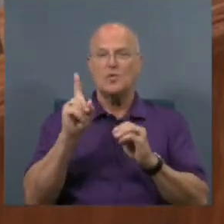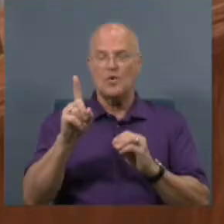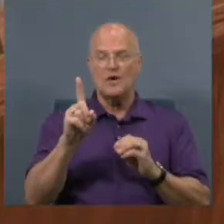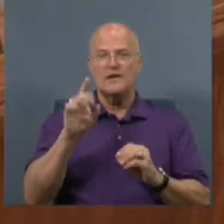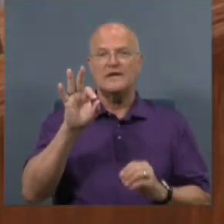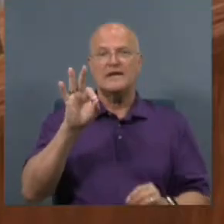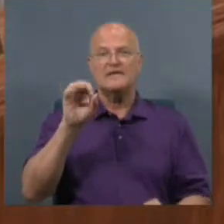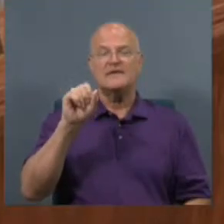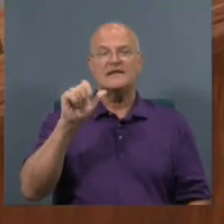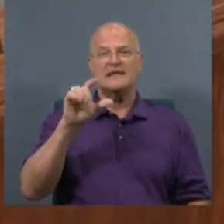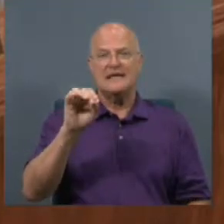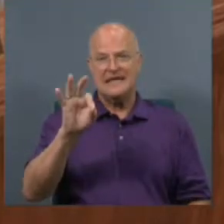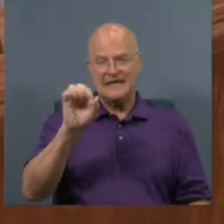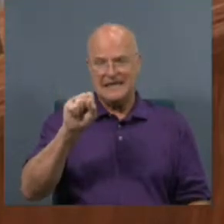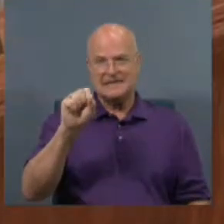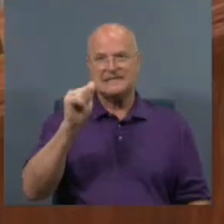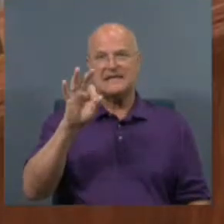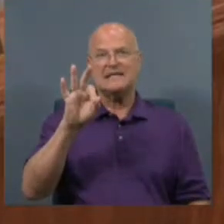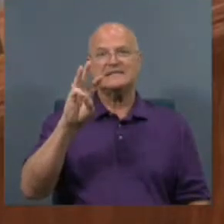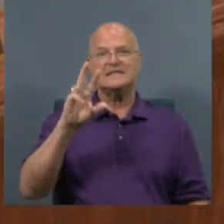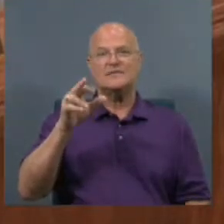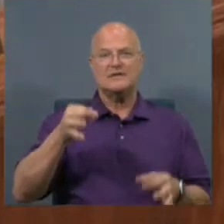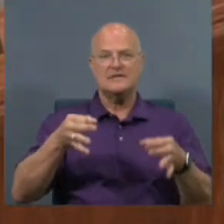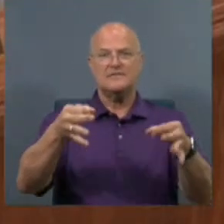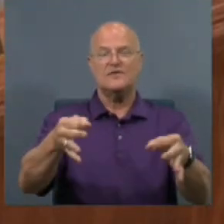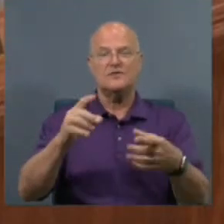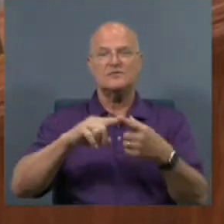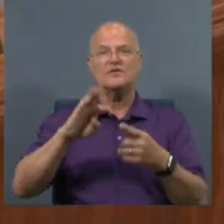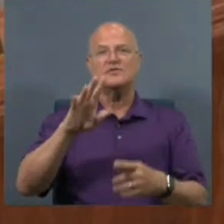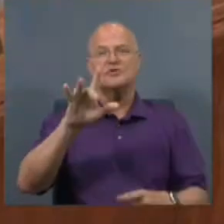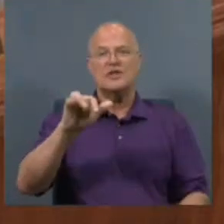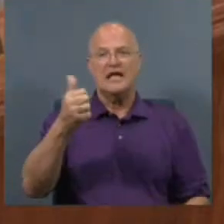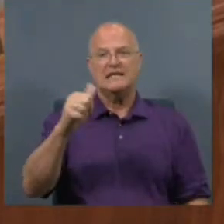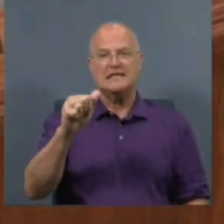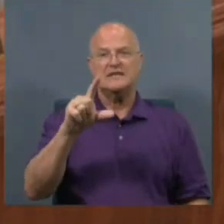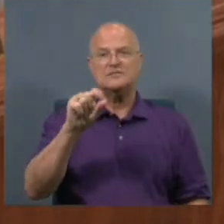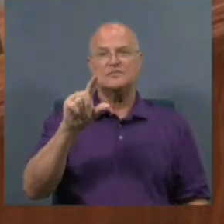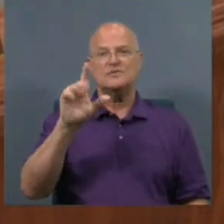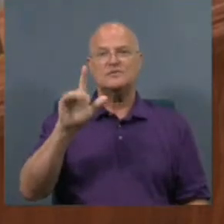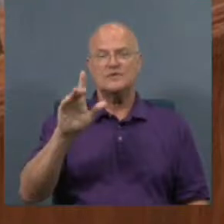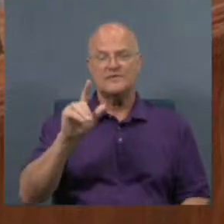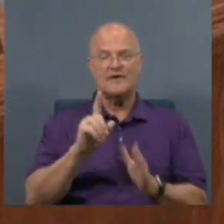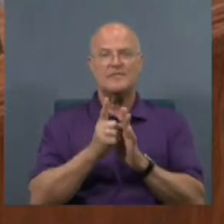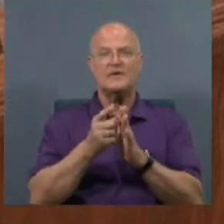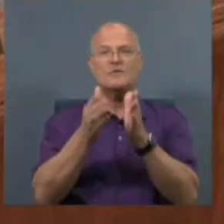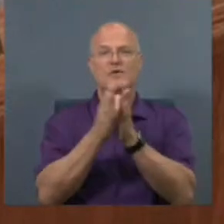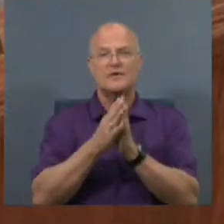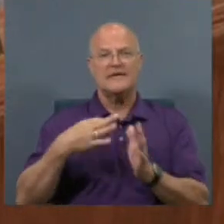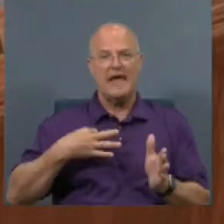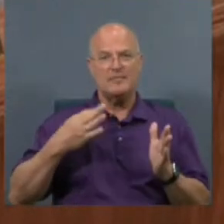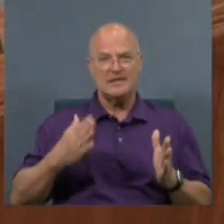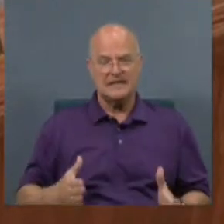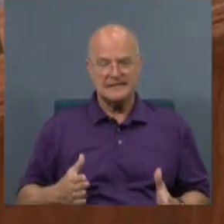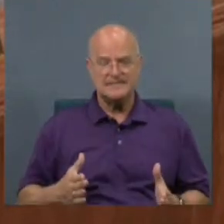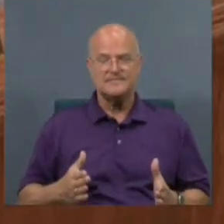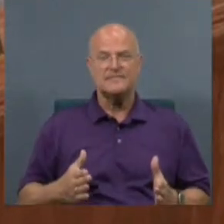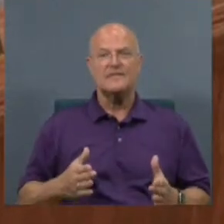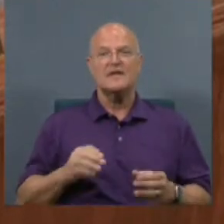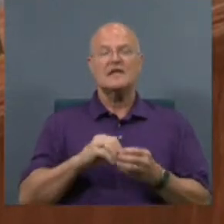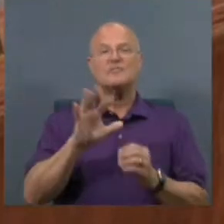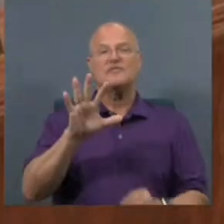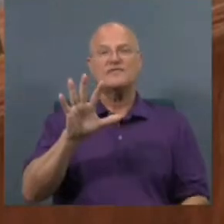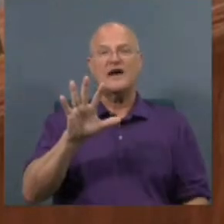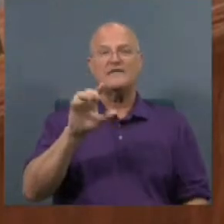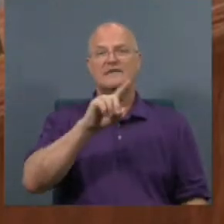number S-1963 is being deferred to the July 10th, 2025 agenda at the request of the applicant. Item number